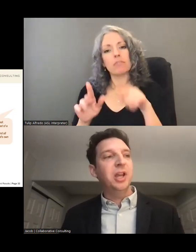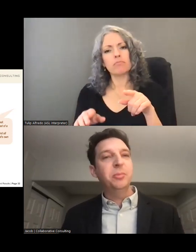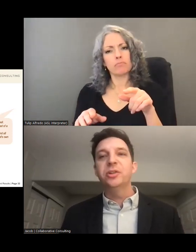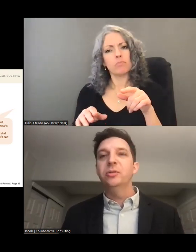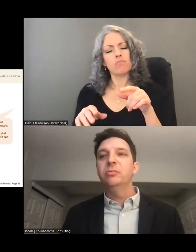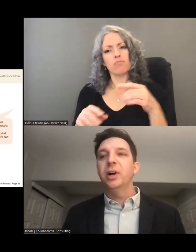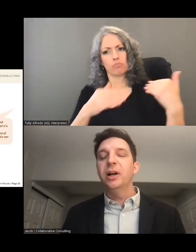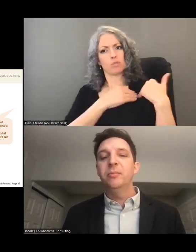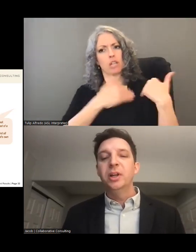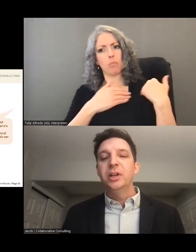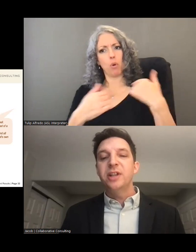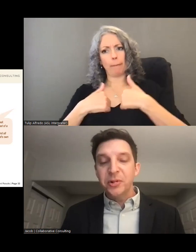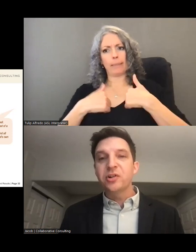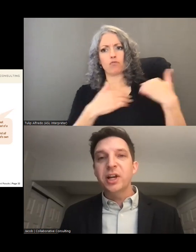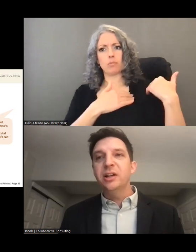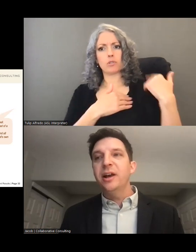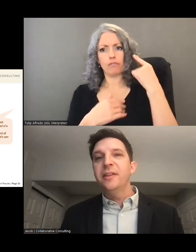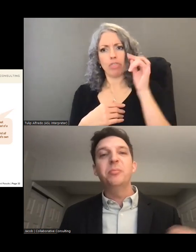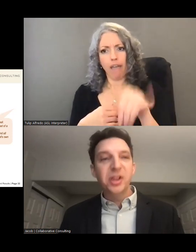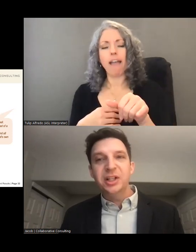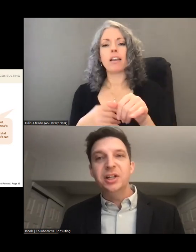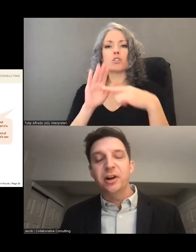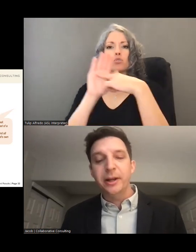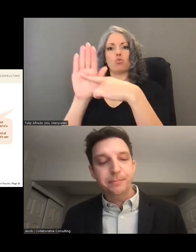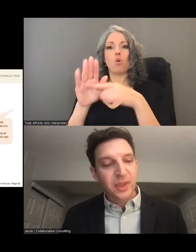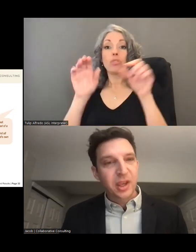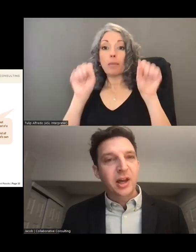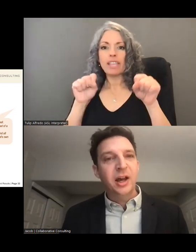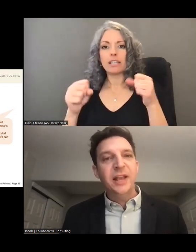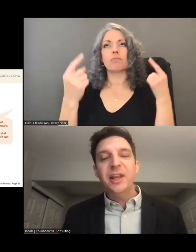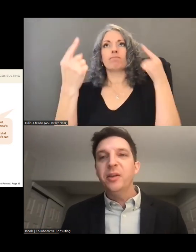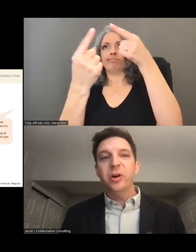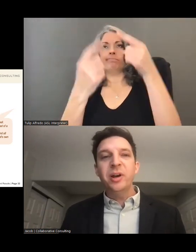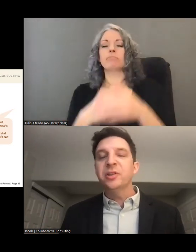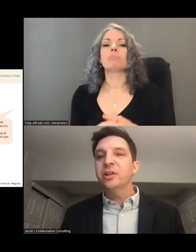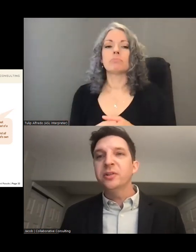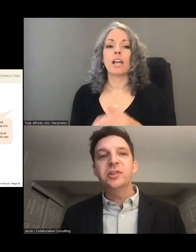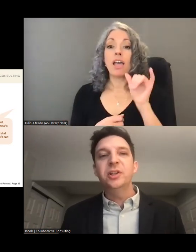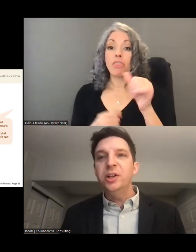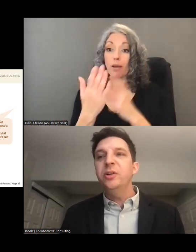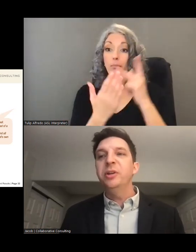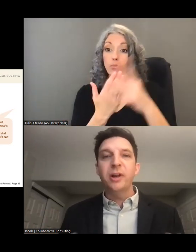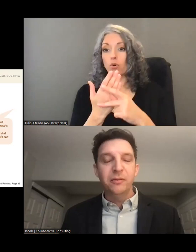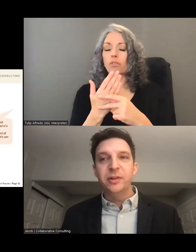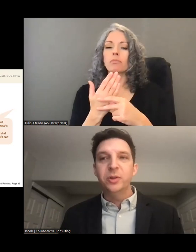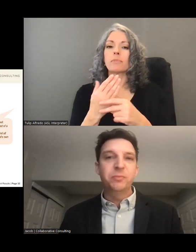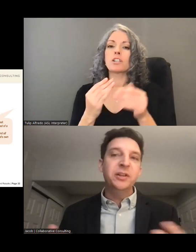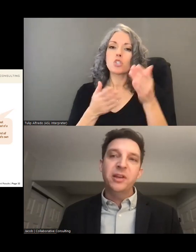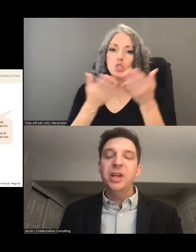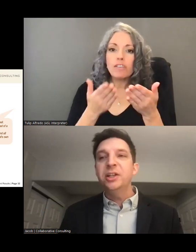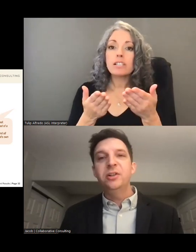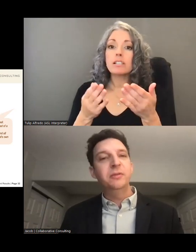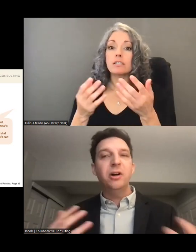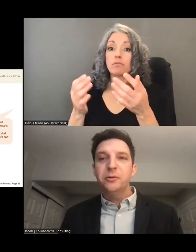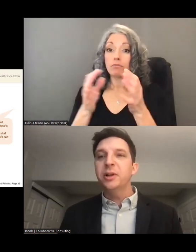meaning able to demonstrate the ability to target. And that the programs and services continue to be relevant, which means